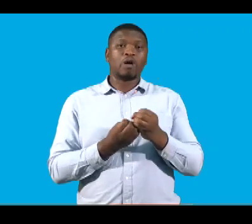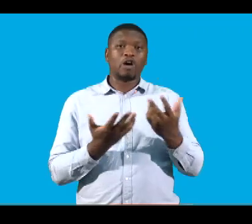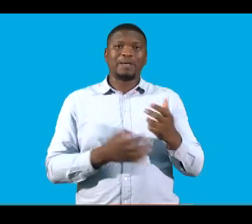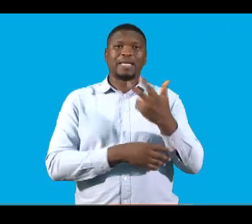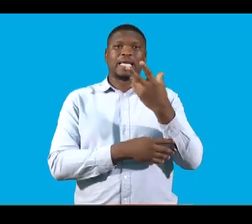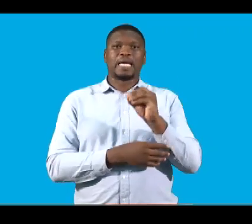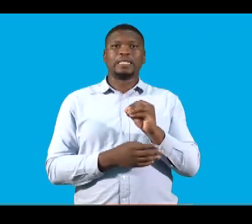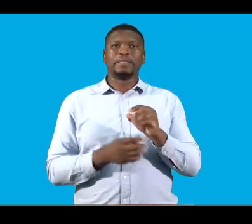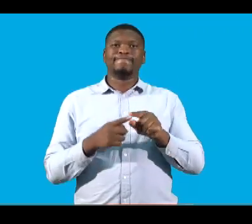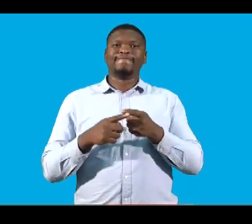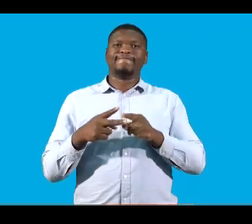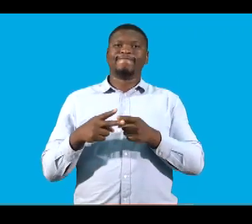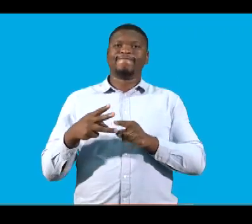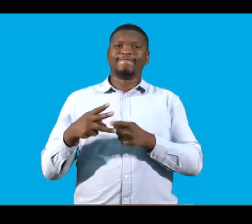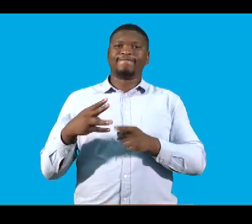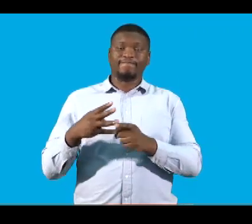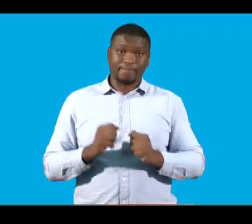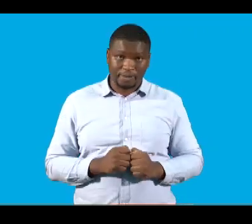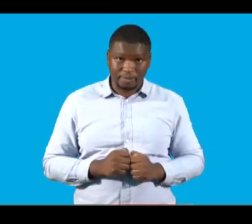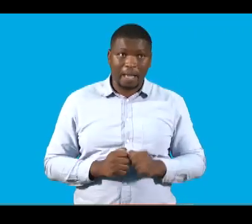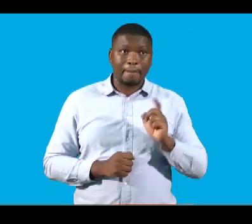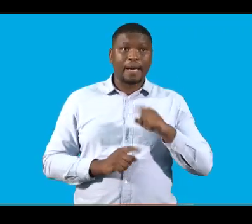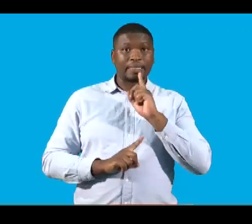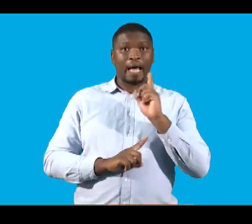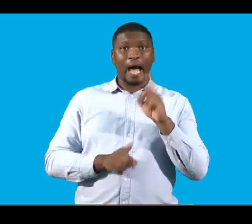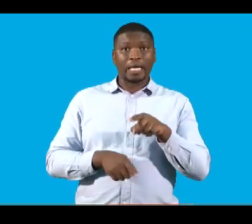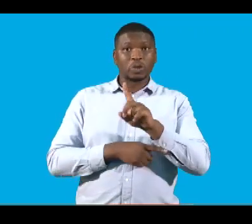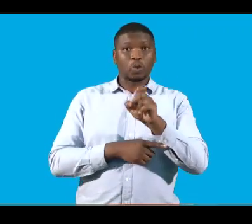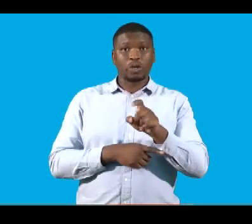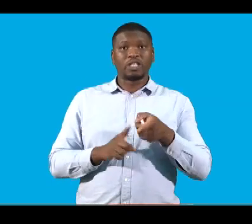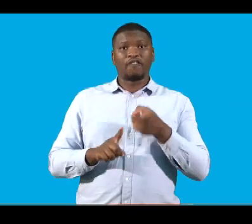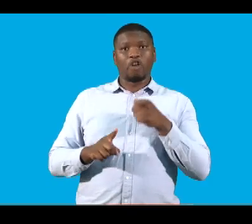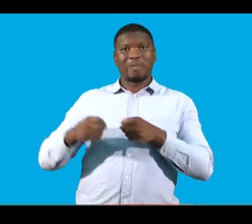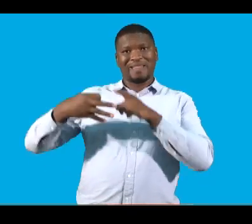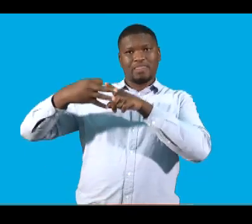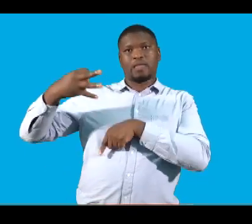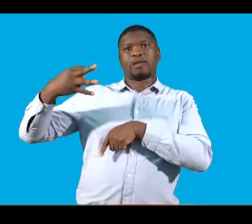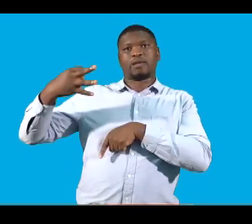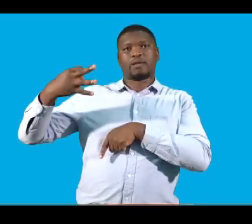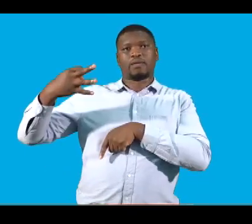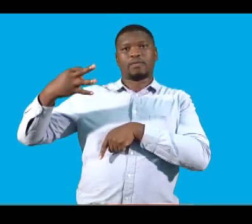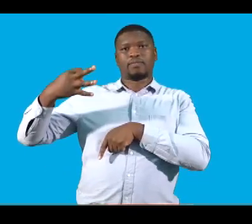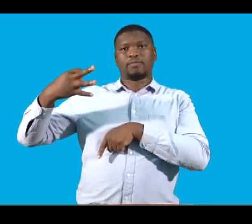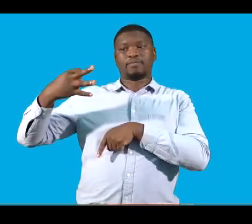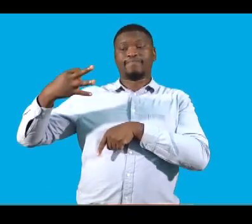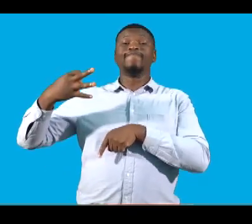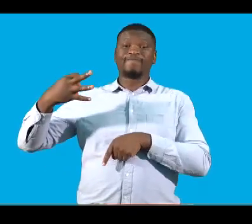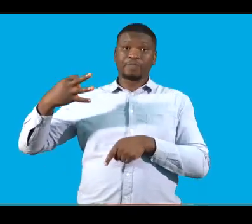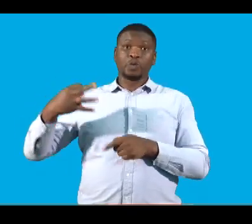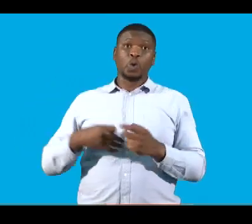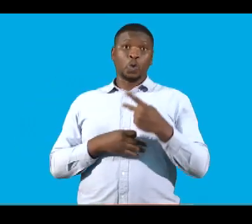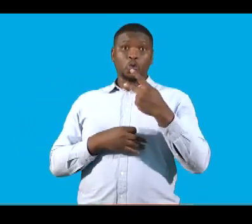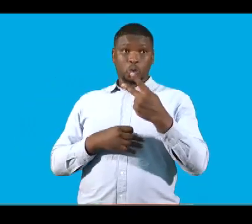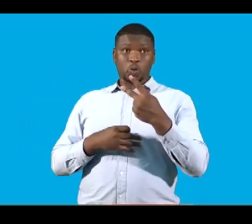totals to 80 marks. You will be required to answer questions from 3 of the sections. You must answer